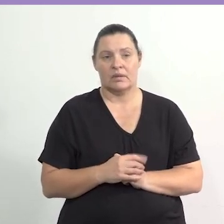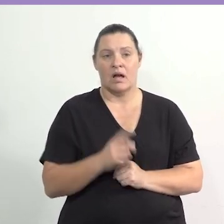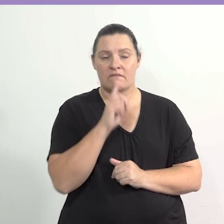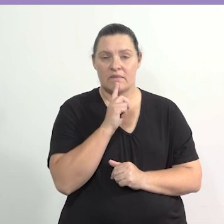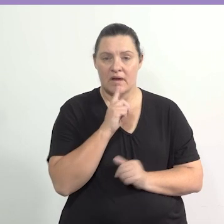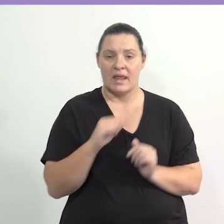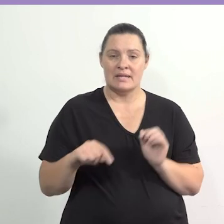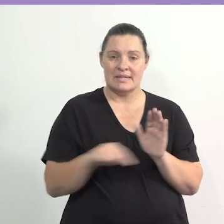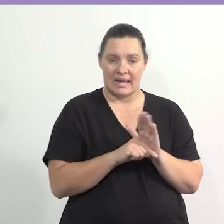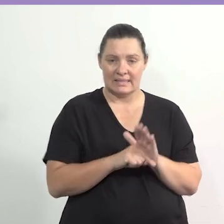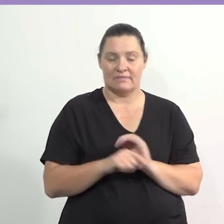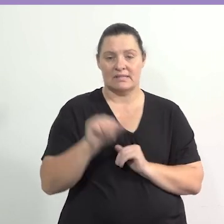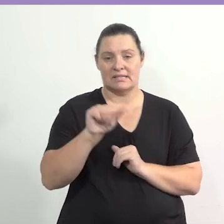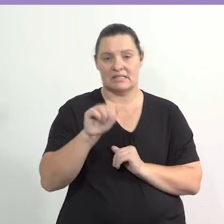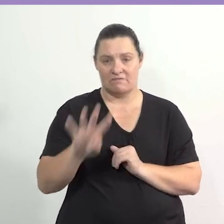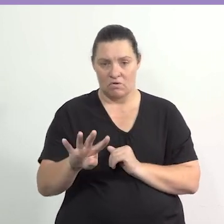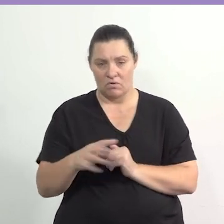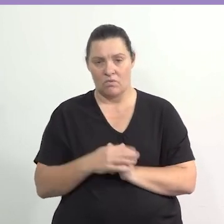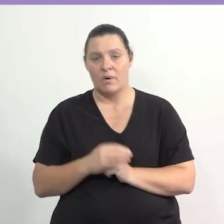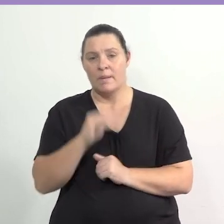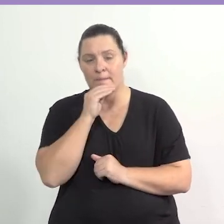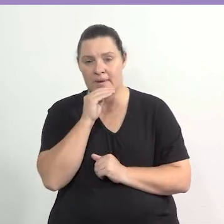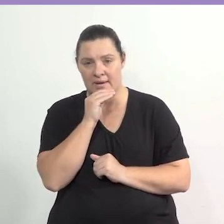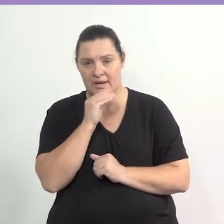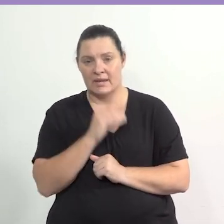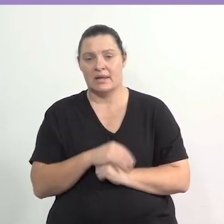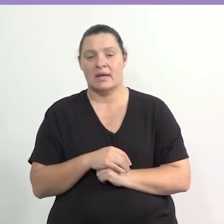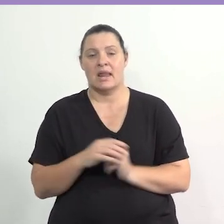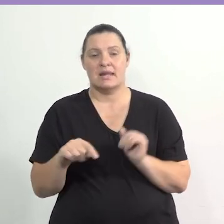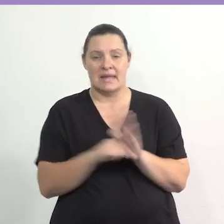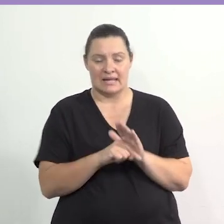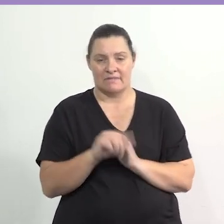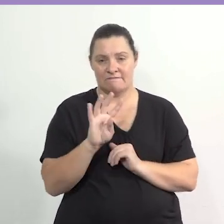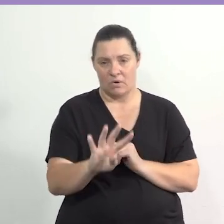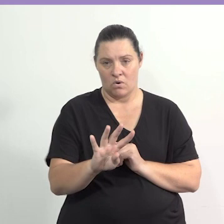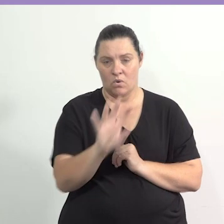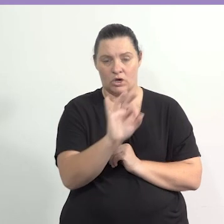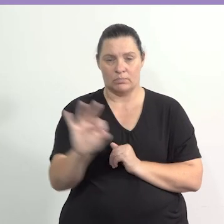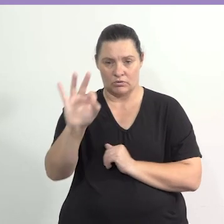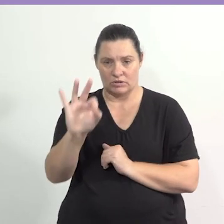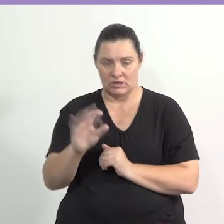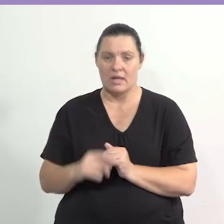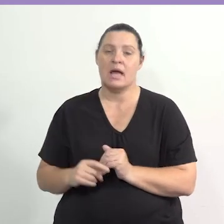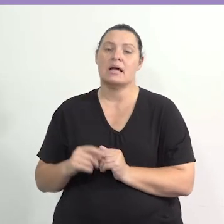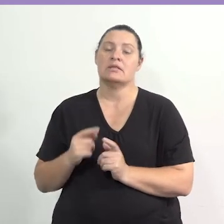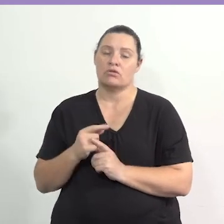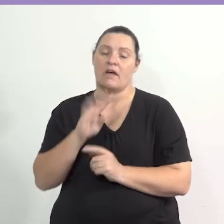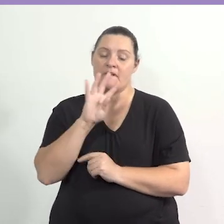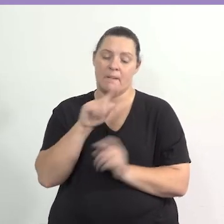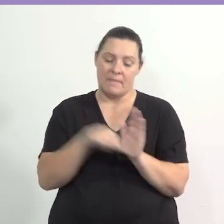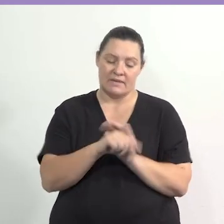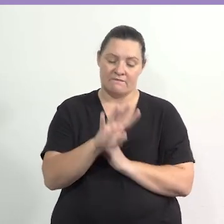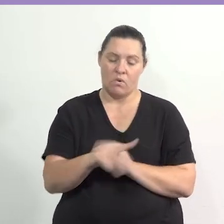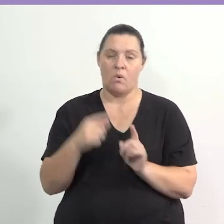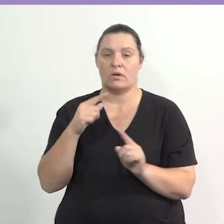the cube root of negative 64, that is the cube root of negative 4 multiplied by negative